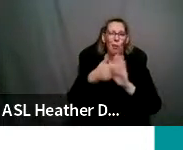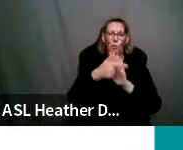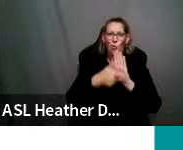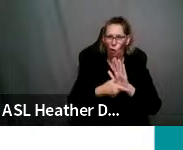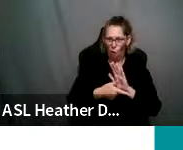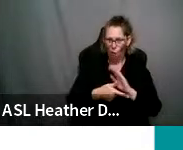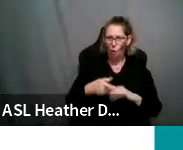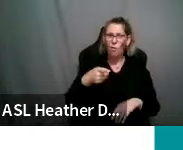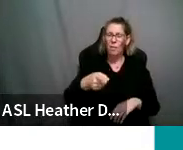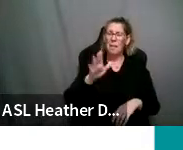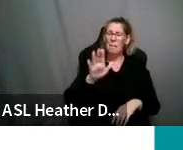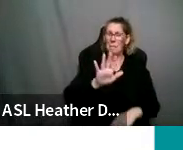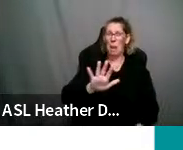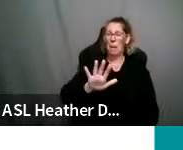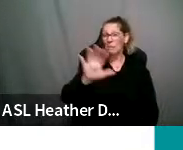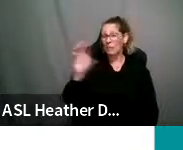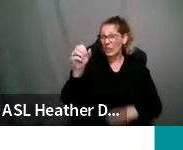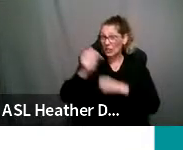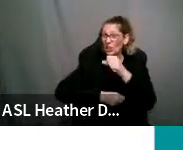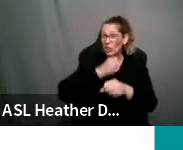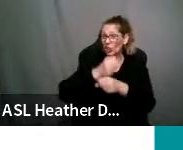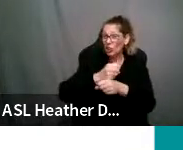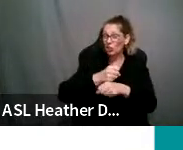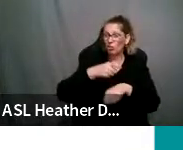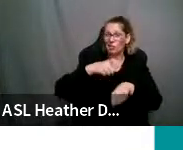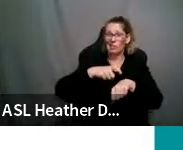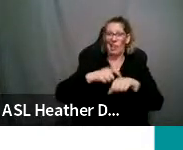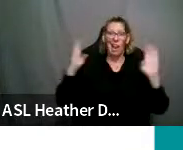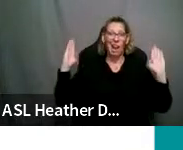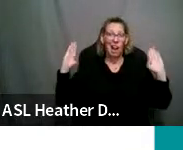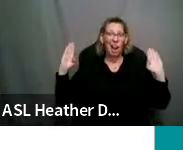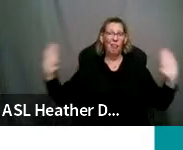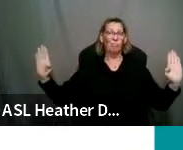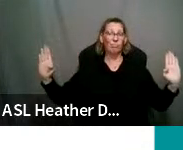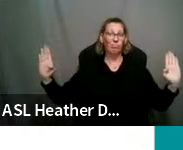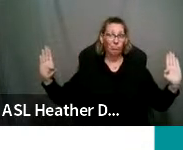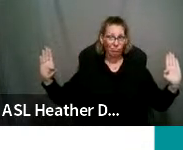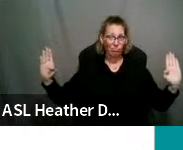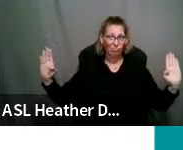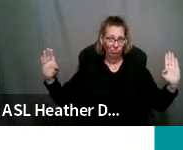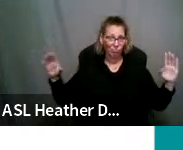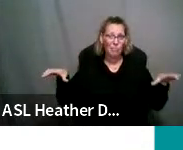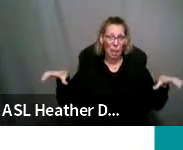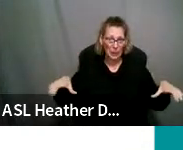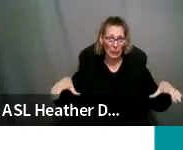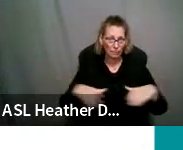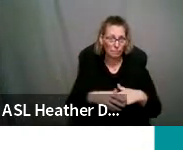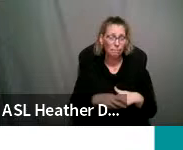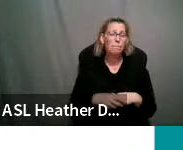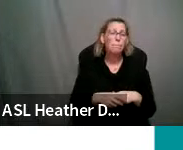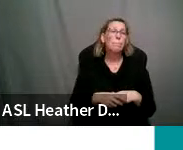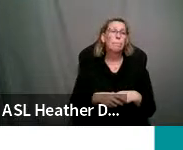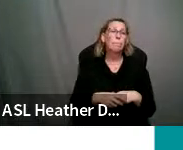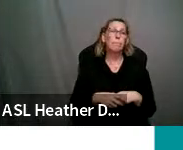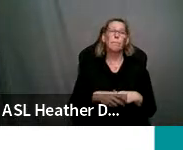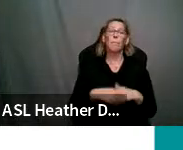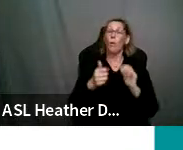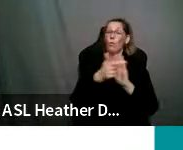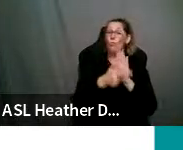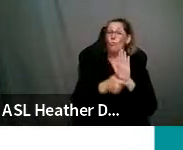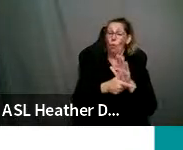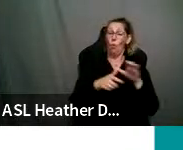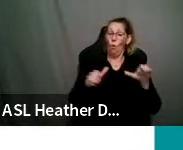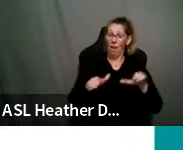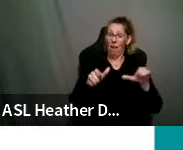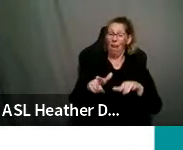about over a 50-year time frame of practice. The law is an action-forcing law.